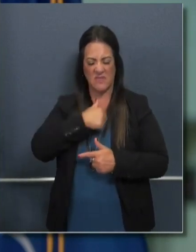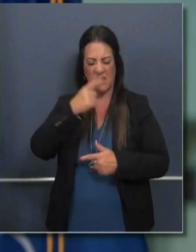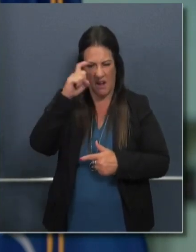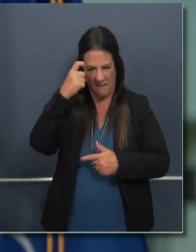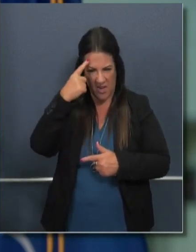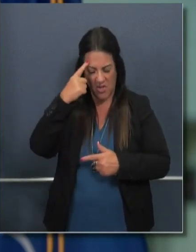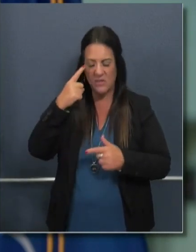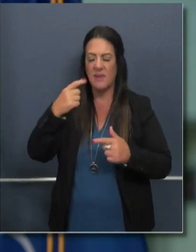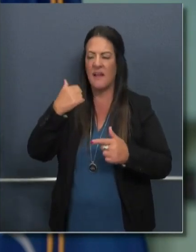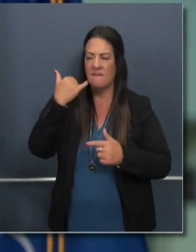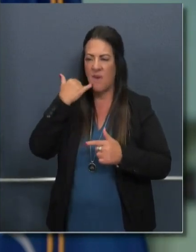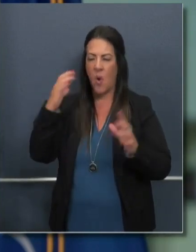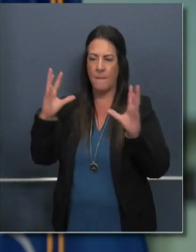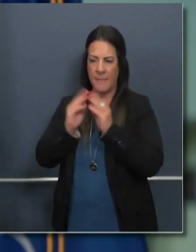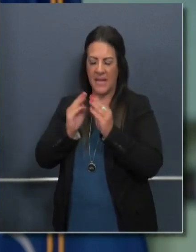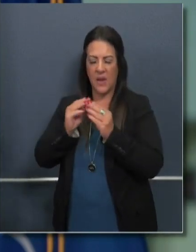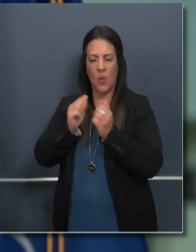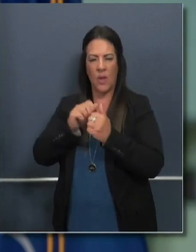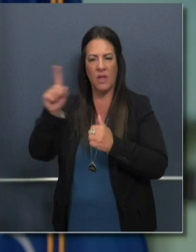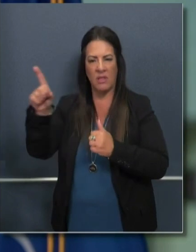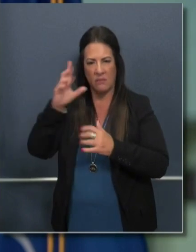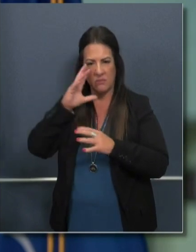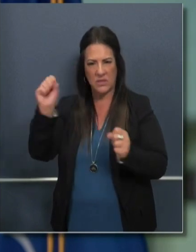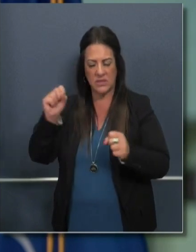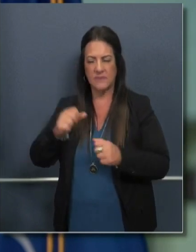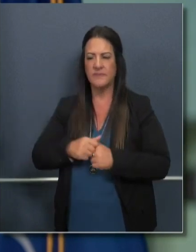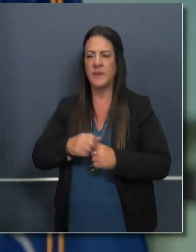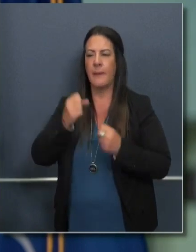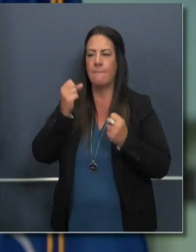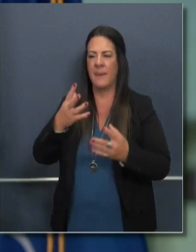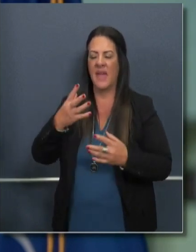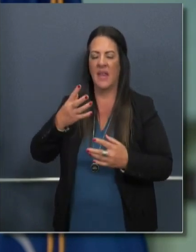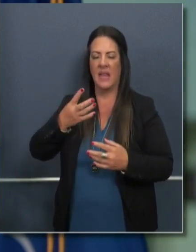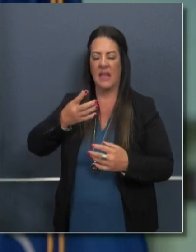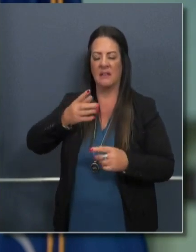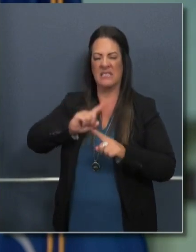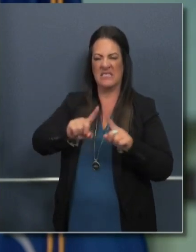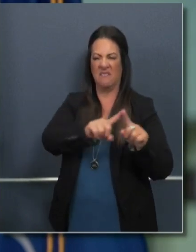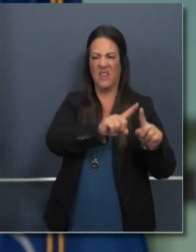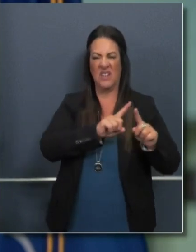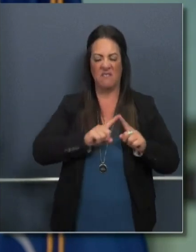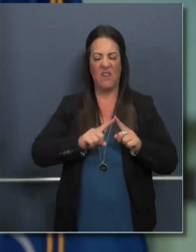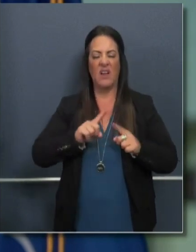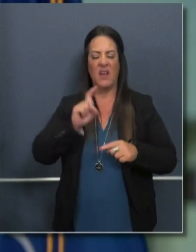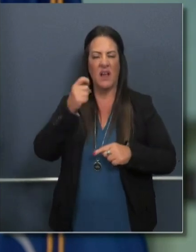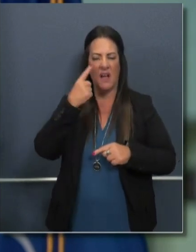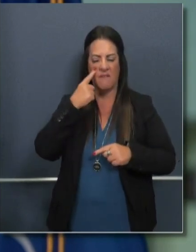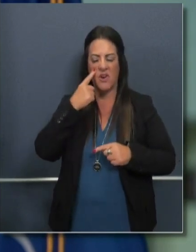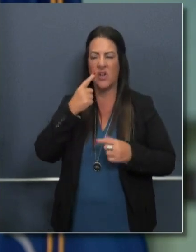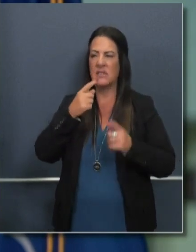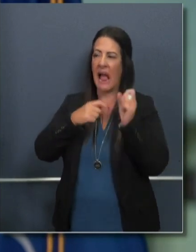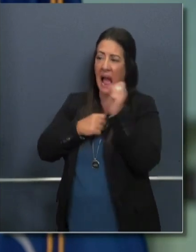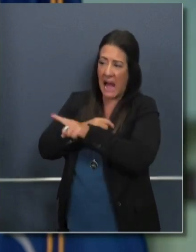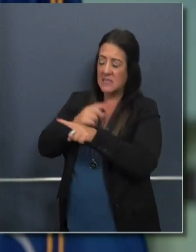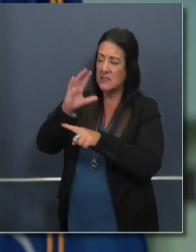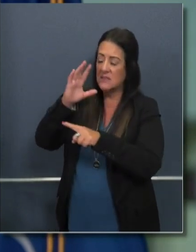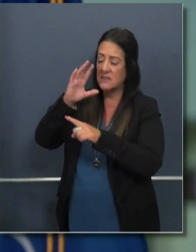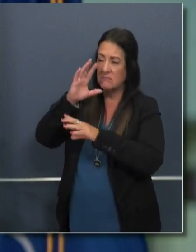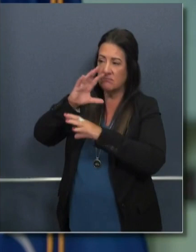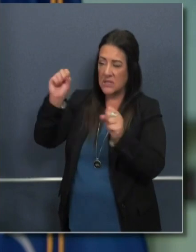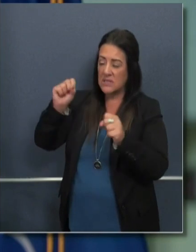and many governors requested an update on the national stockpile and the efforts of the